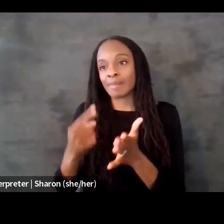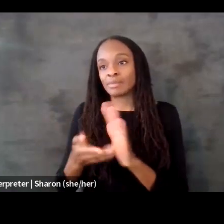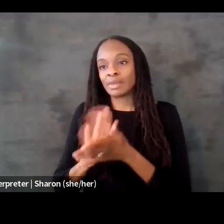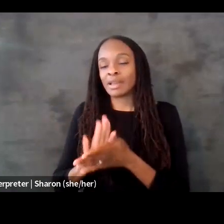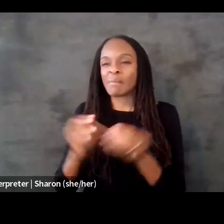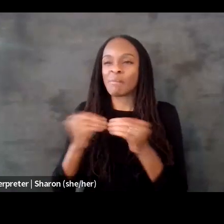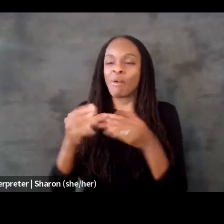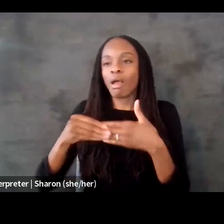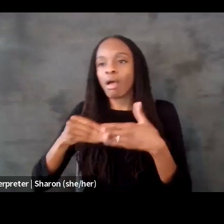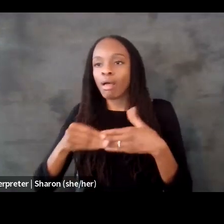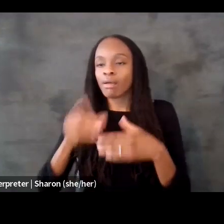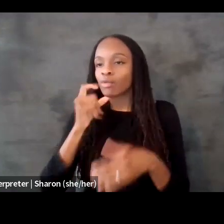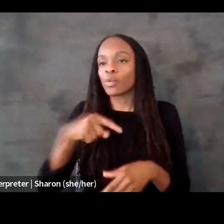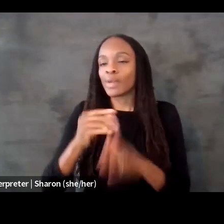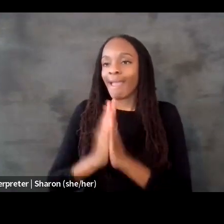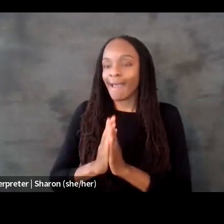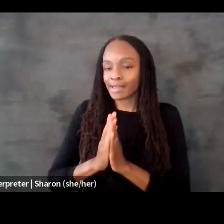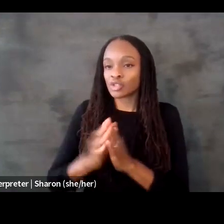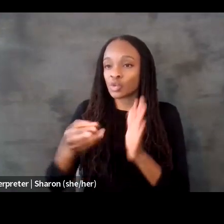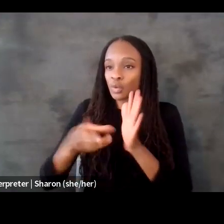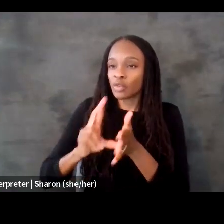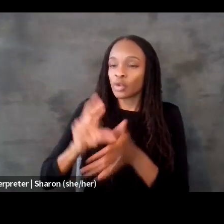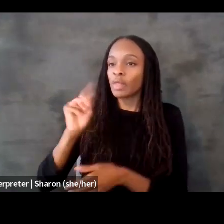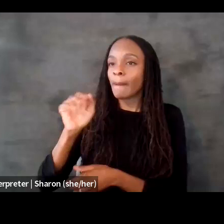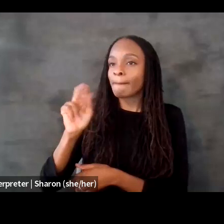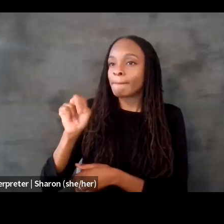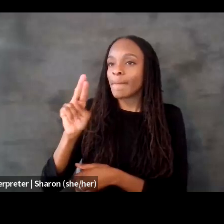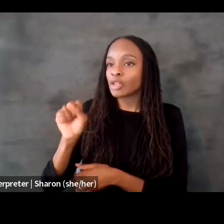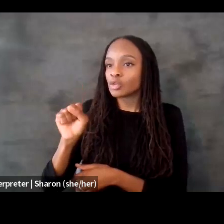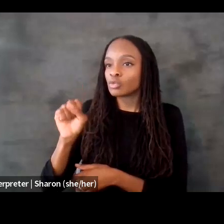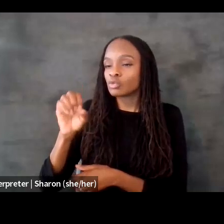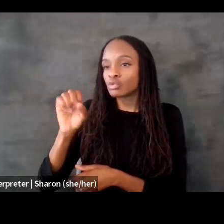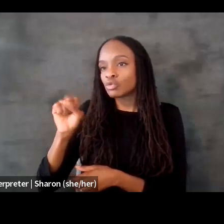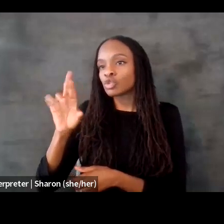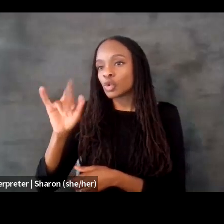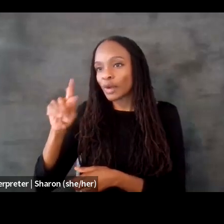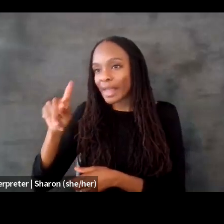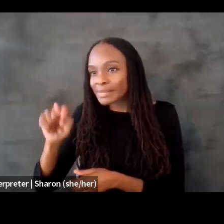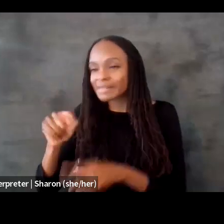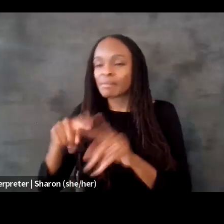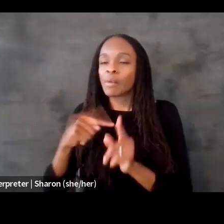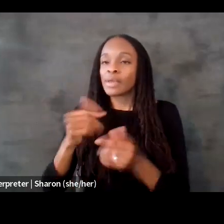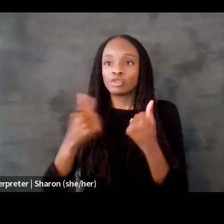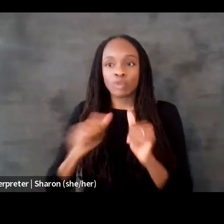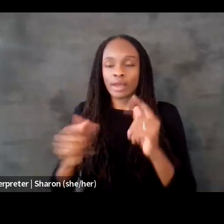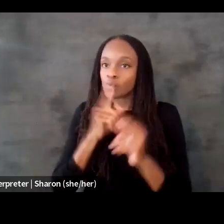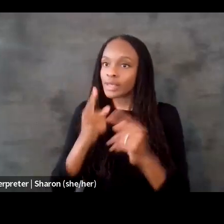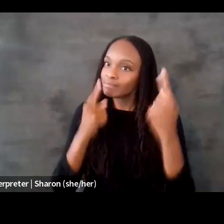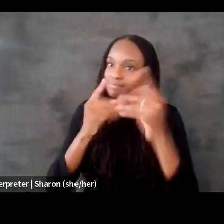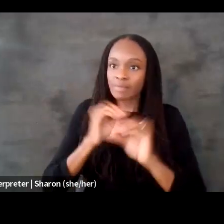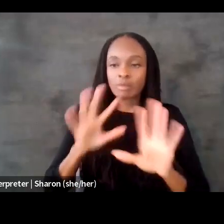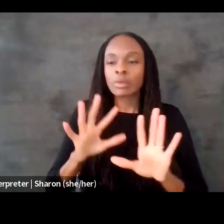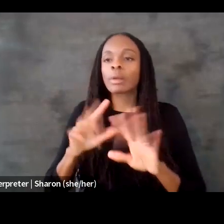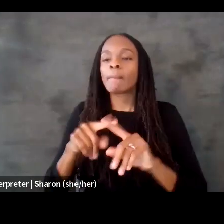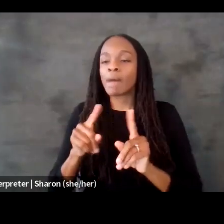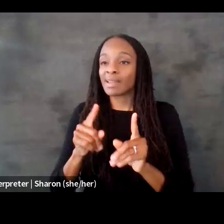lax in who we're asking to review manuscripts, but we really try to be intentional and making sure that, that's why it's so important to update your area